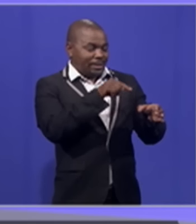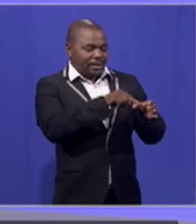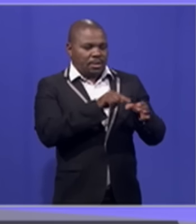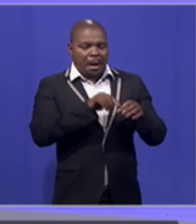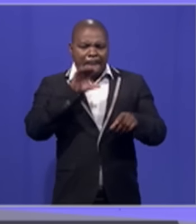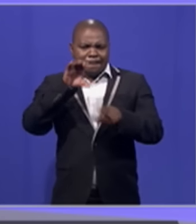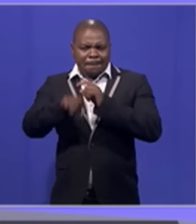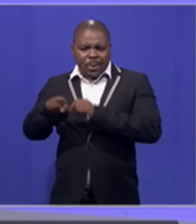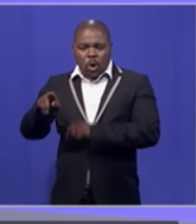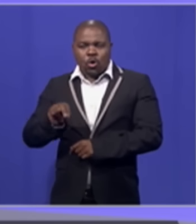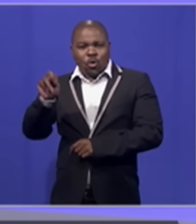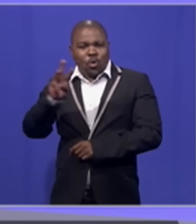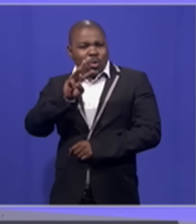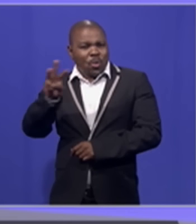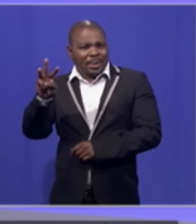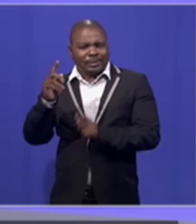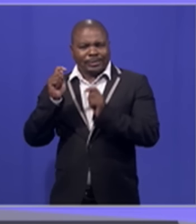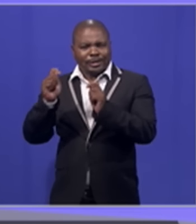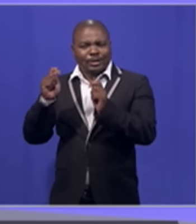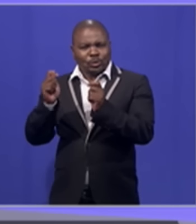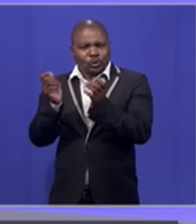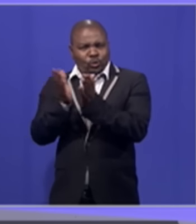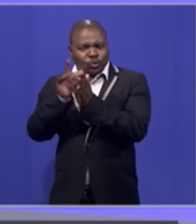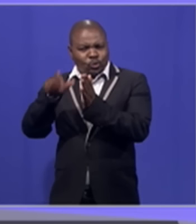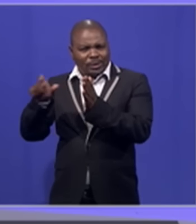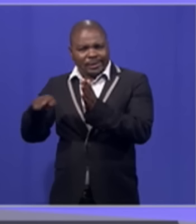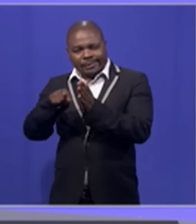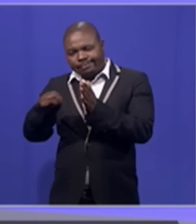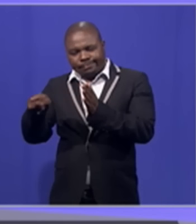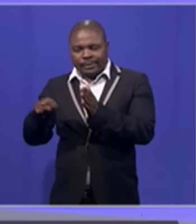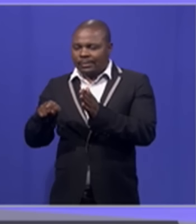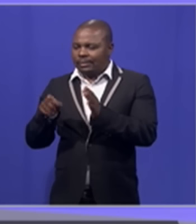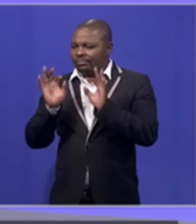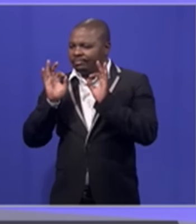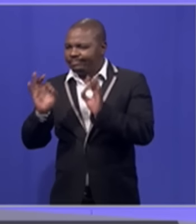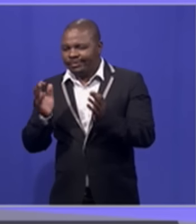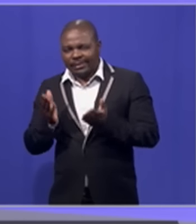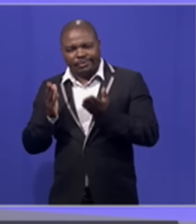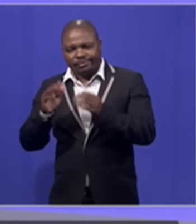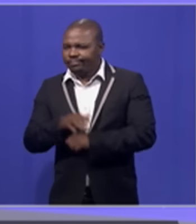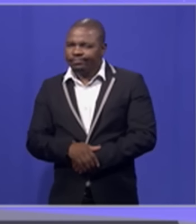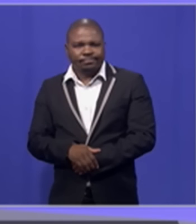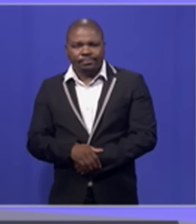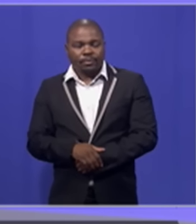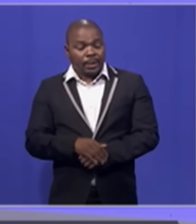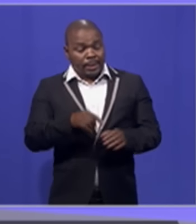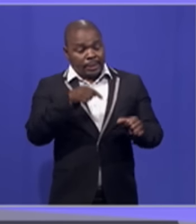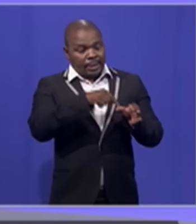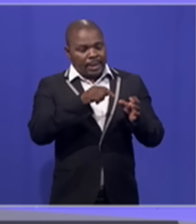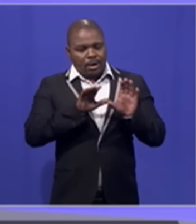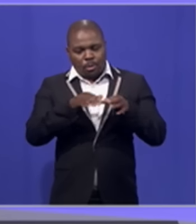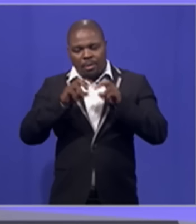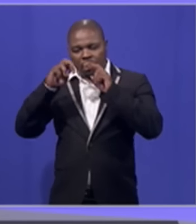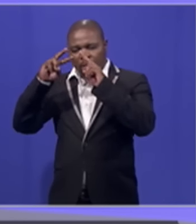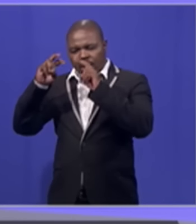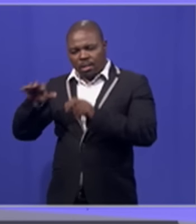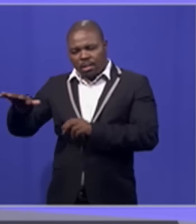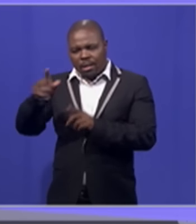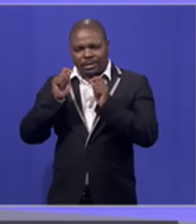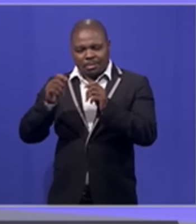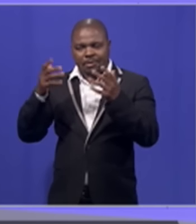barutwana profenseng ya North West di ntse di hloleha ho fana ka tshebetso e kgotsofatsang profenseng eo. Sena se latela diphuputso tsa commission le kaleng lena